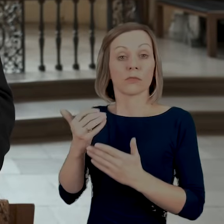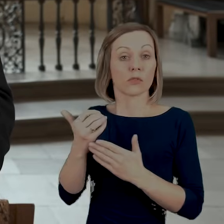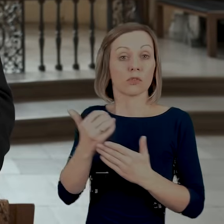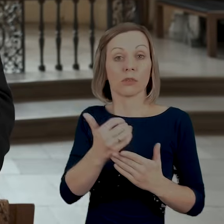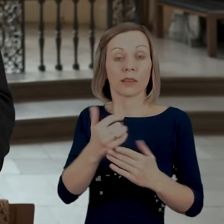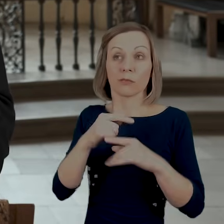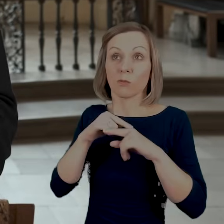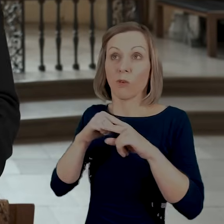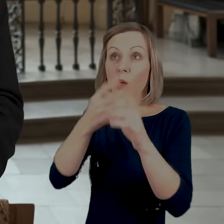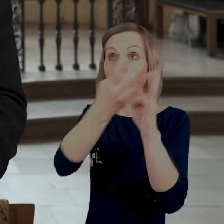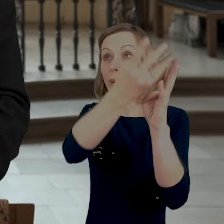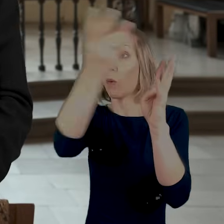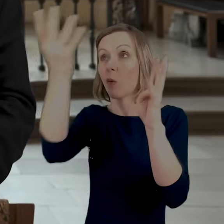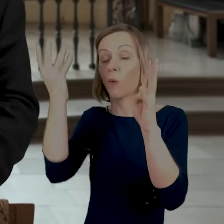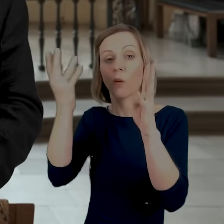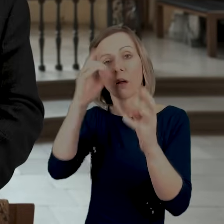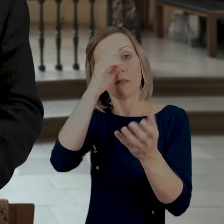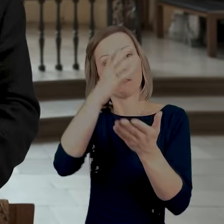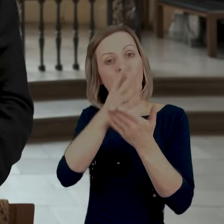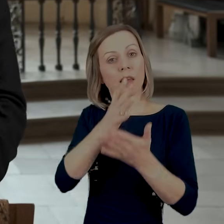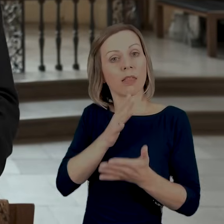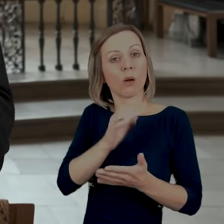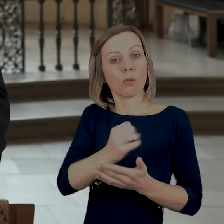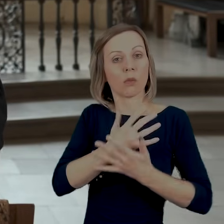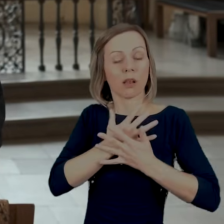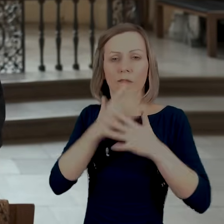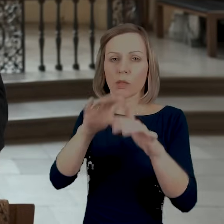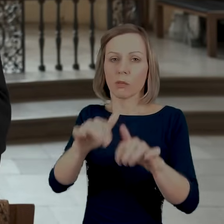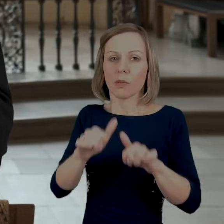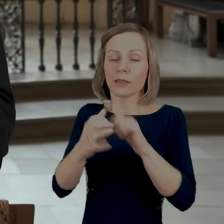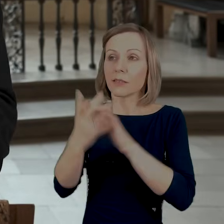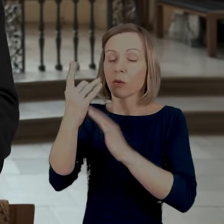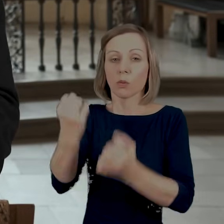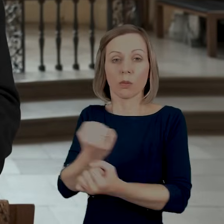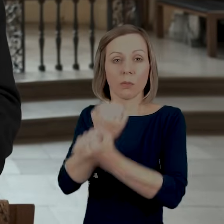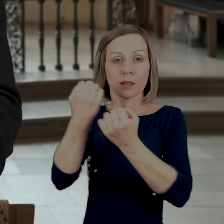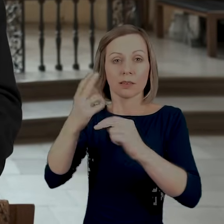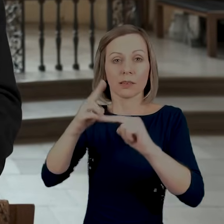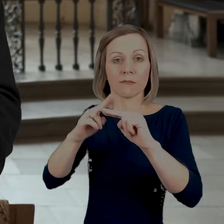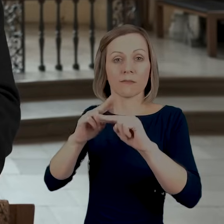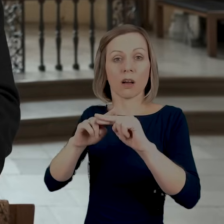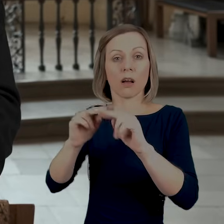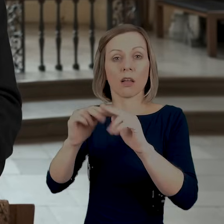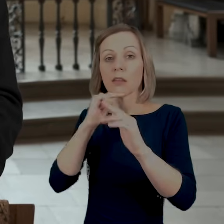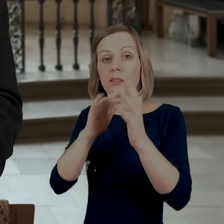God give you grace to follow the saints in faith and hope and love, and the blessing of God Almighty, the Father, the